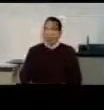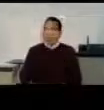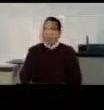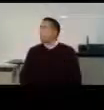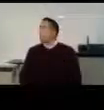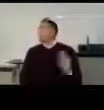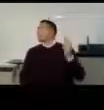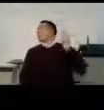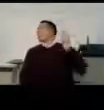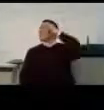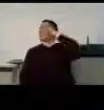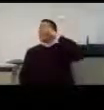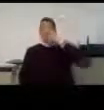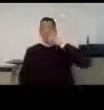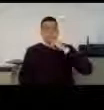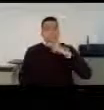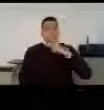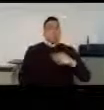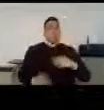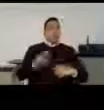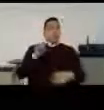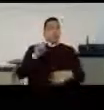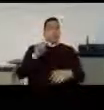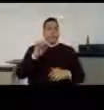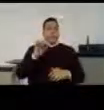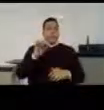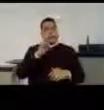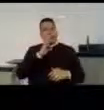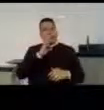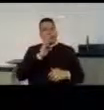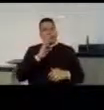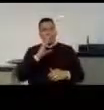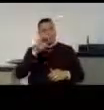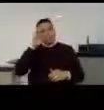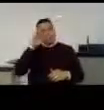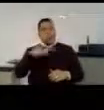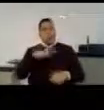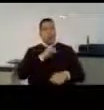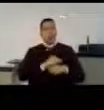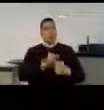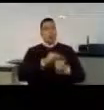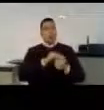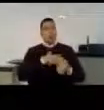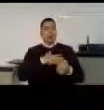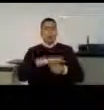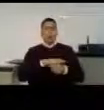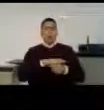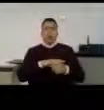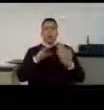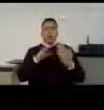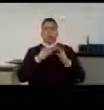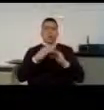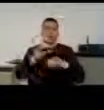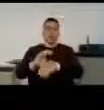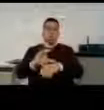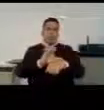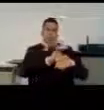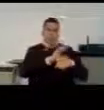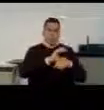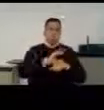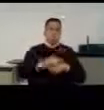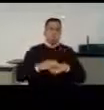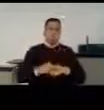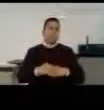So, I work also with my local community churches. And